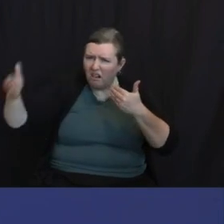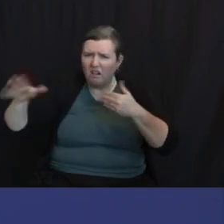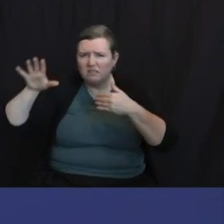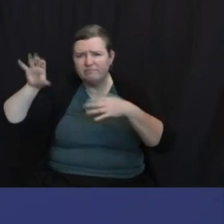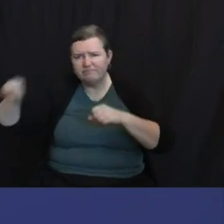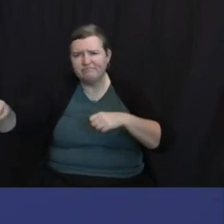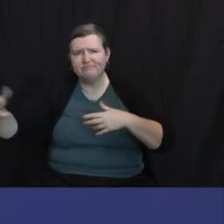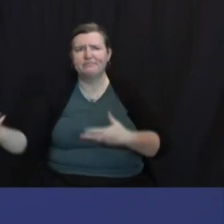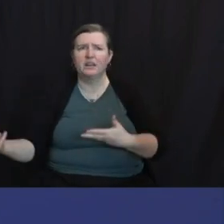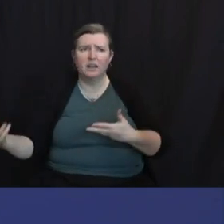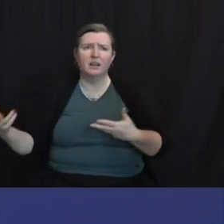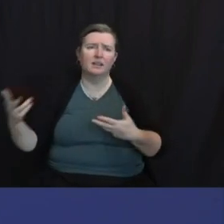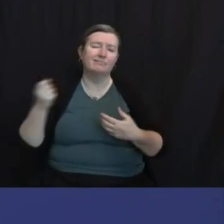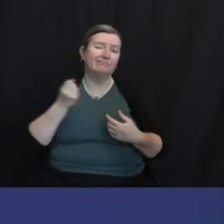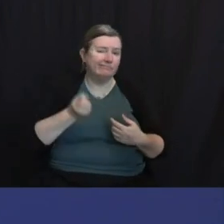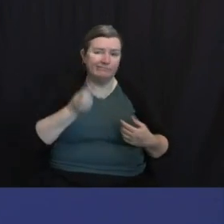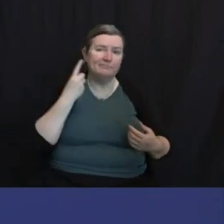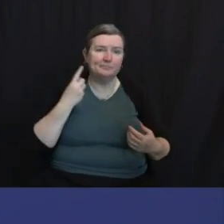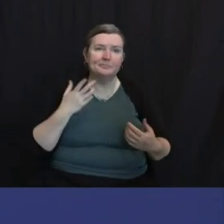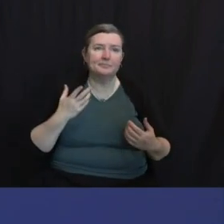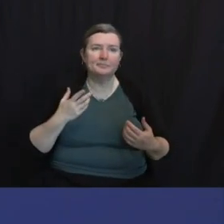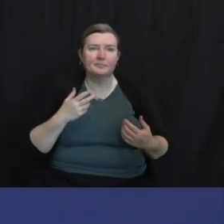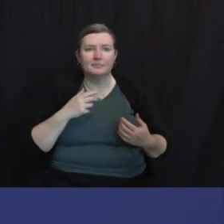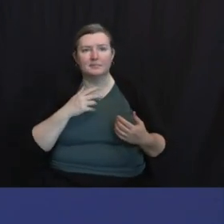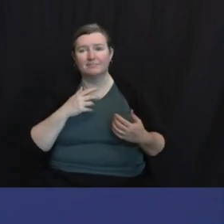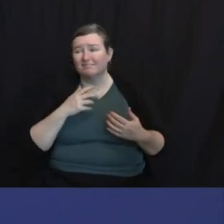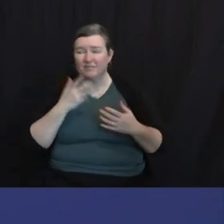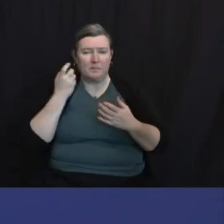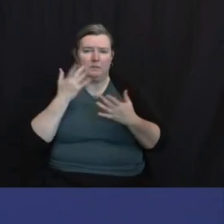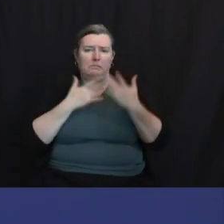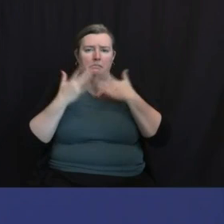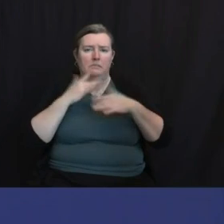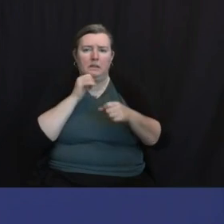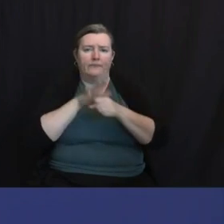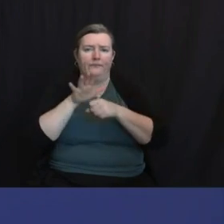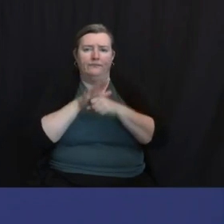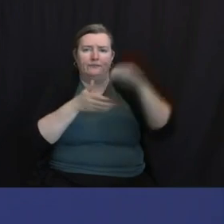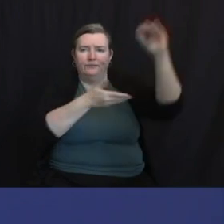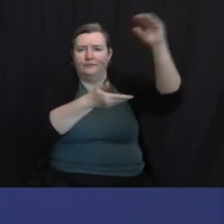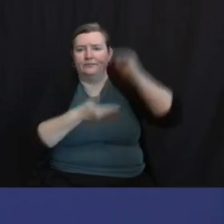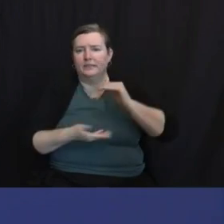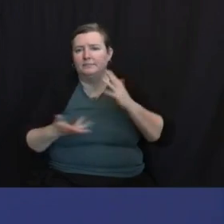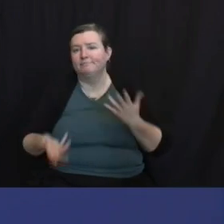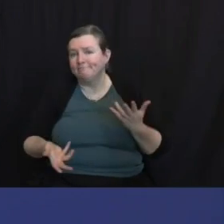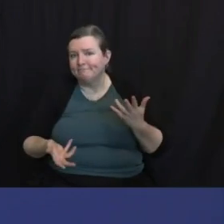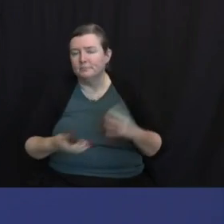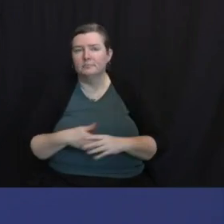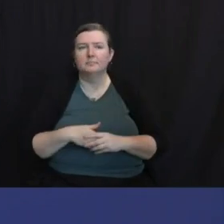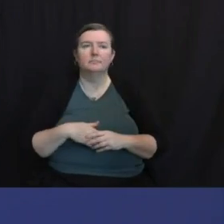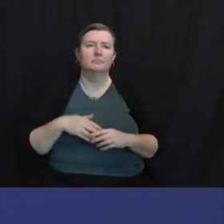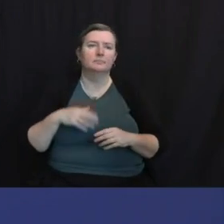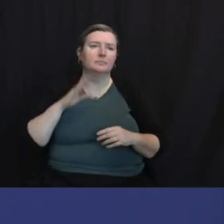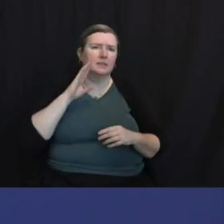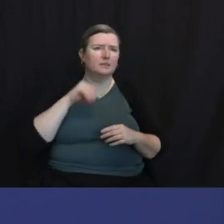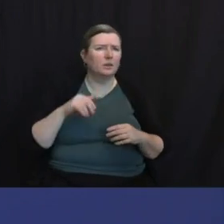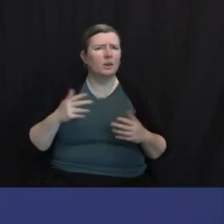supply. So I would just say to everybody, these are tough calls. We get that you're anxious. We understand